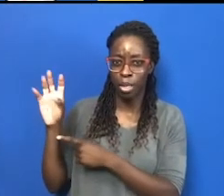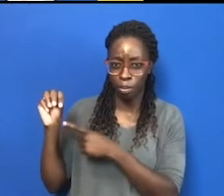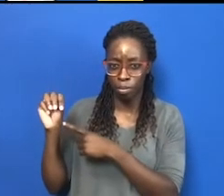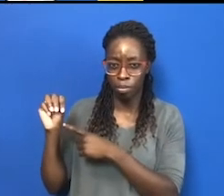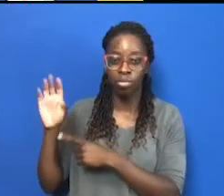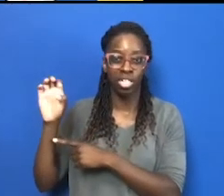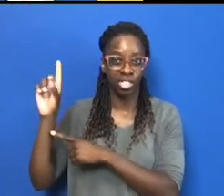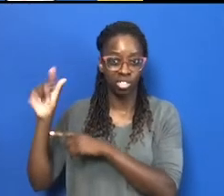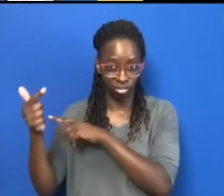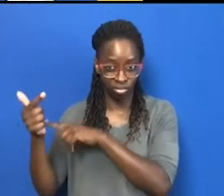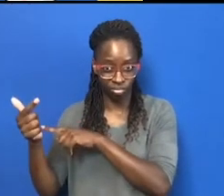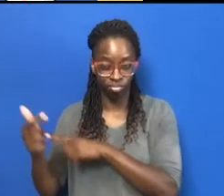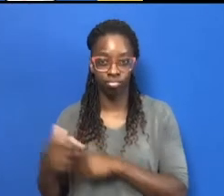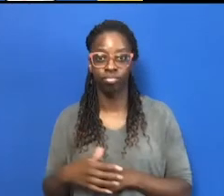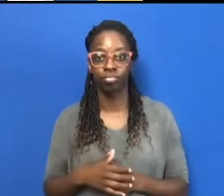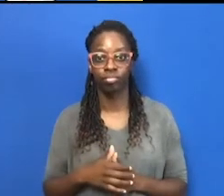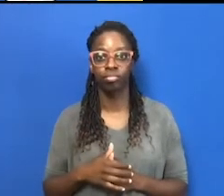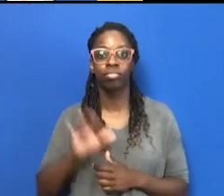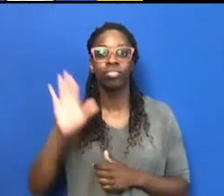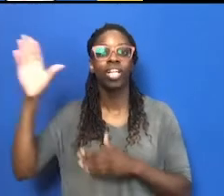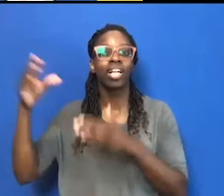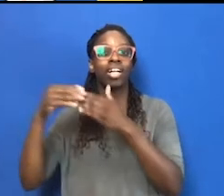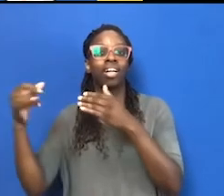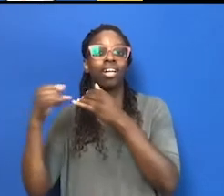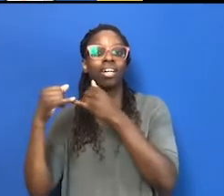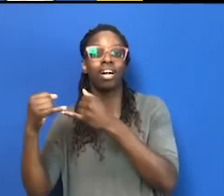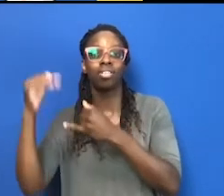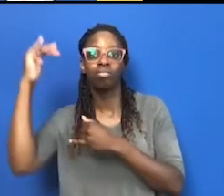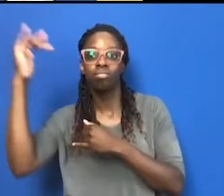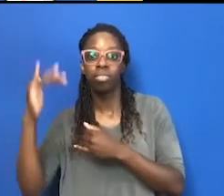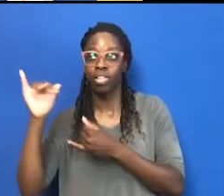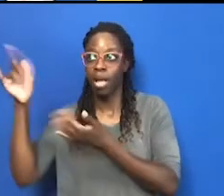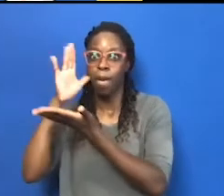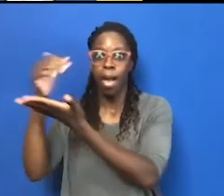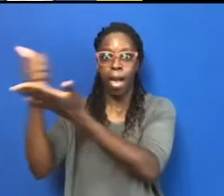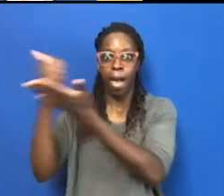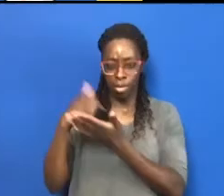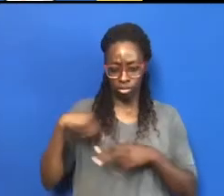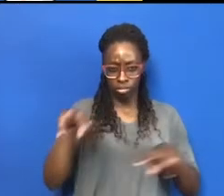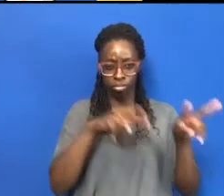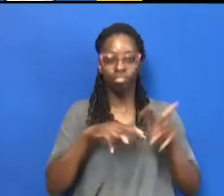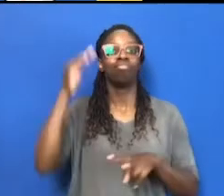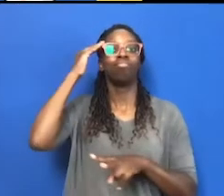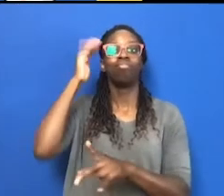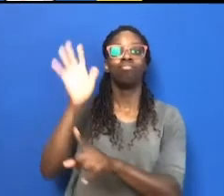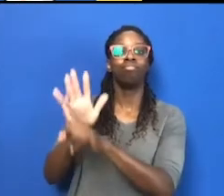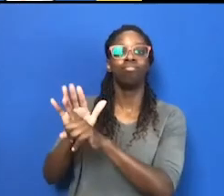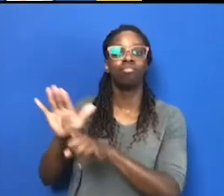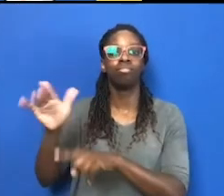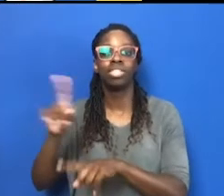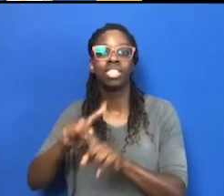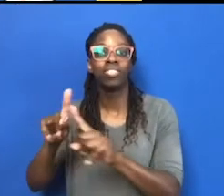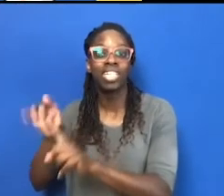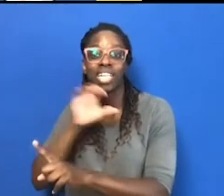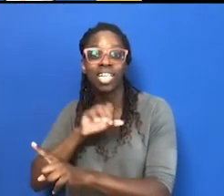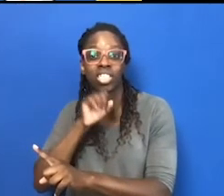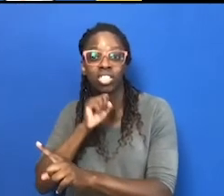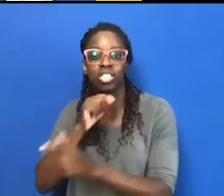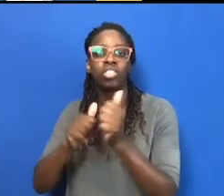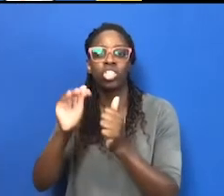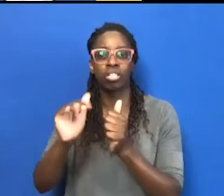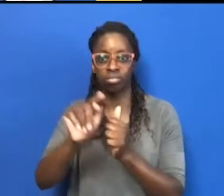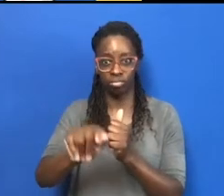to inform the development of the developmental progressions. The ELG work group reviewed the most current versions of